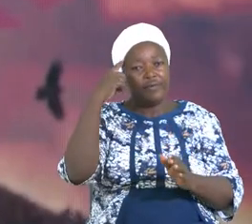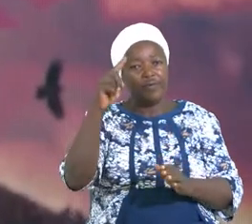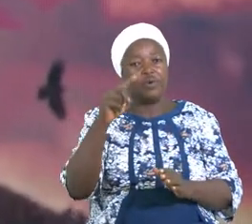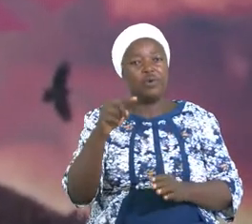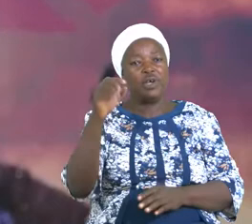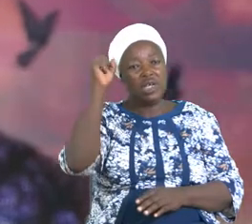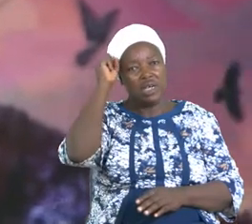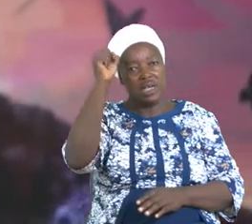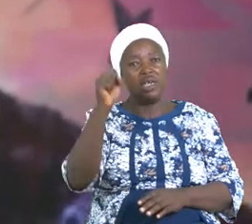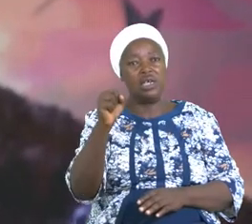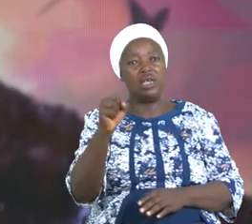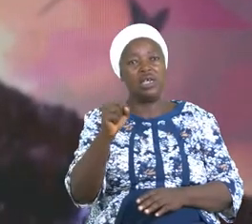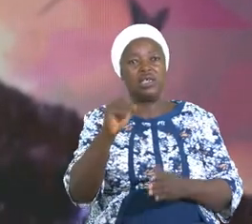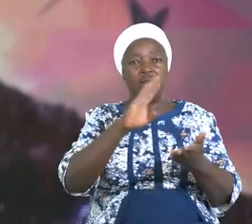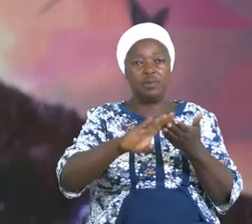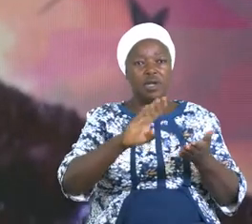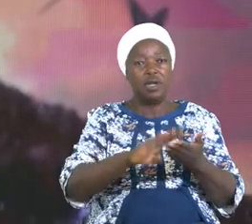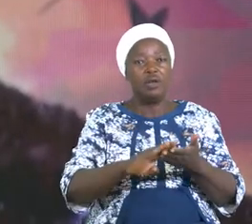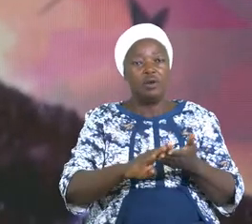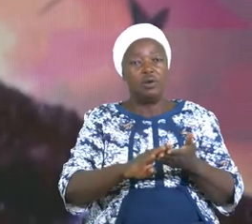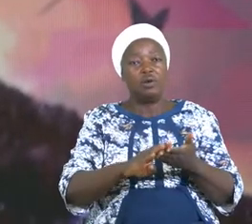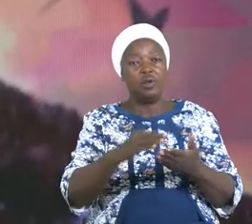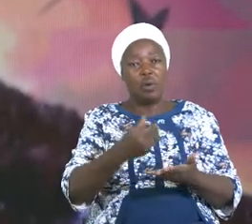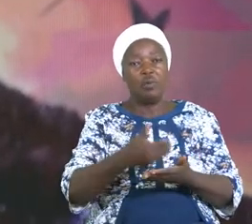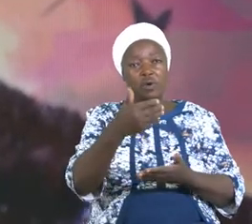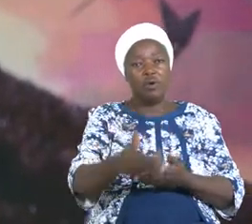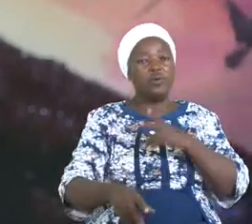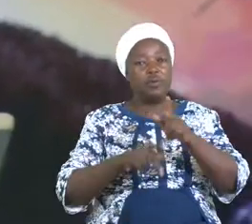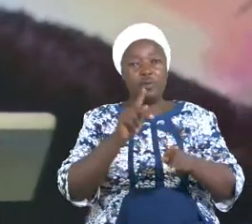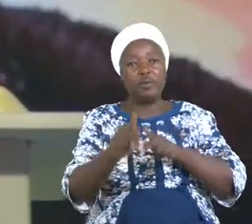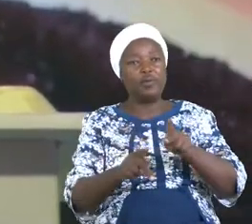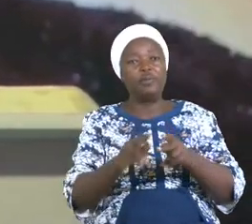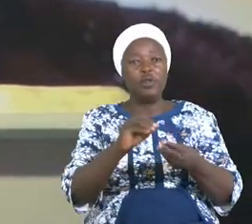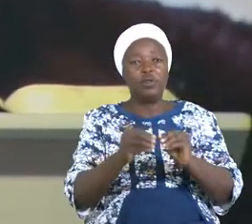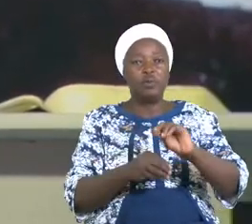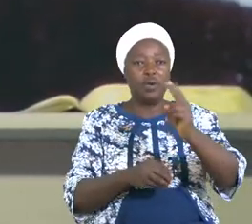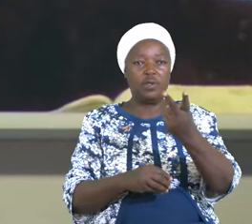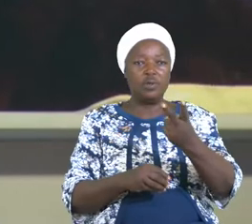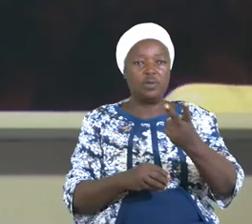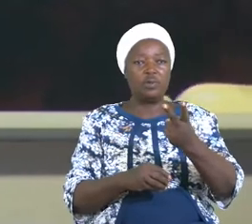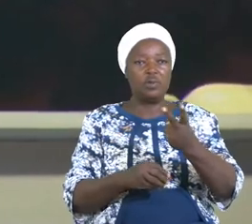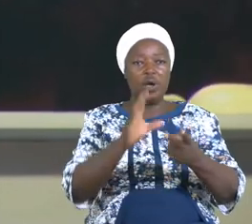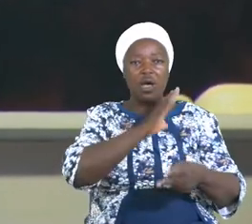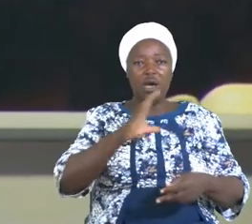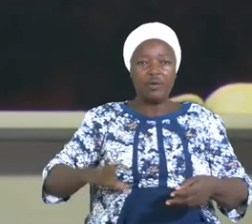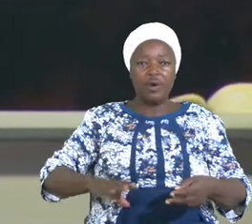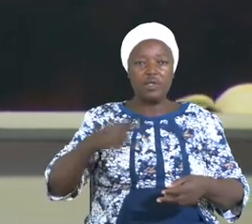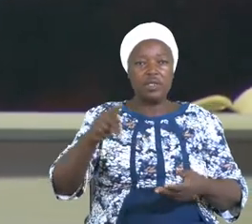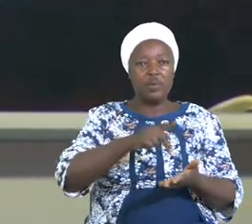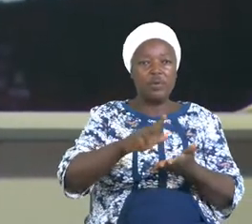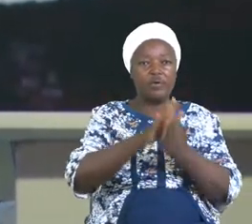for chaste people. Number two, Christ, the purifier of